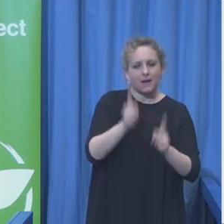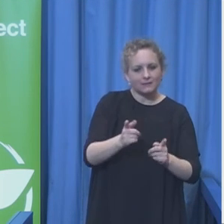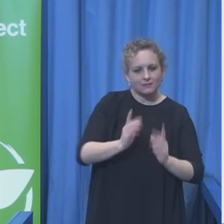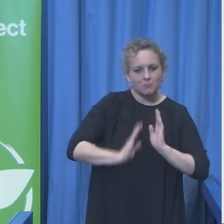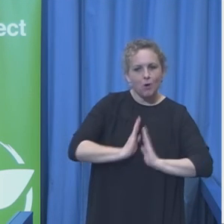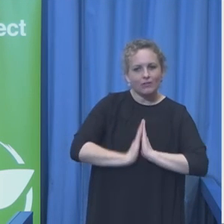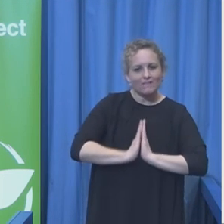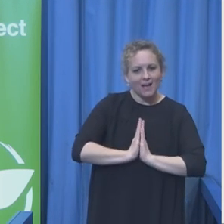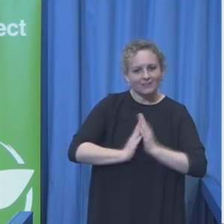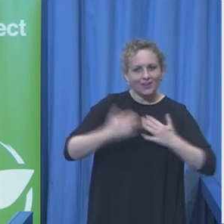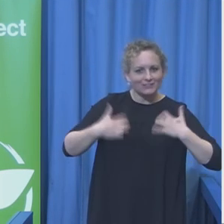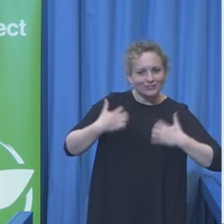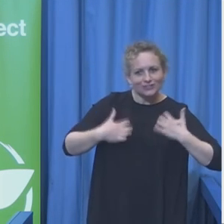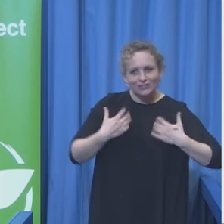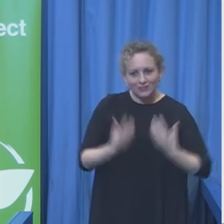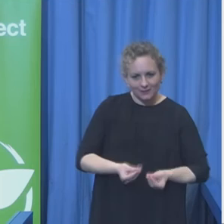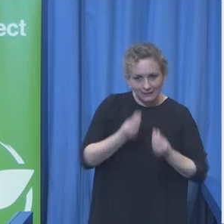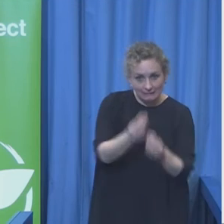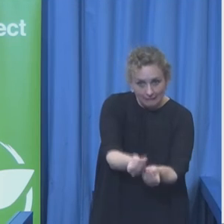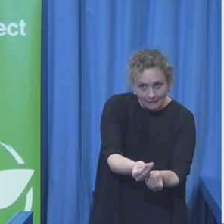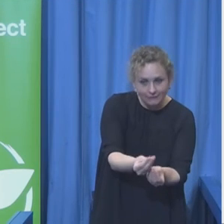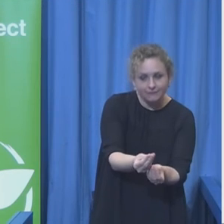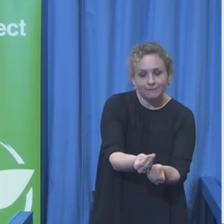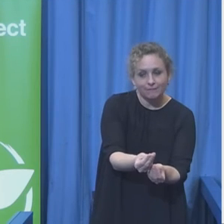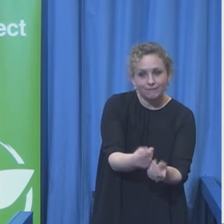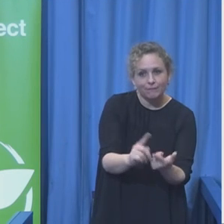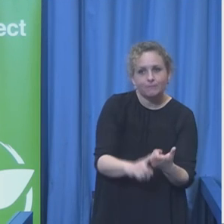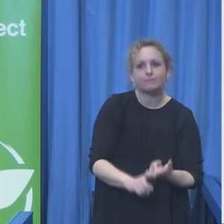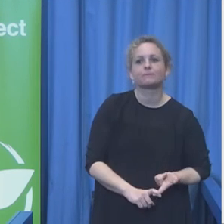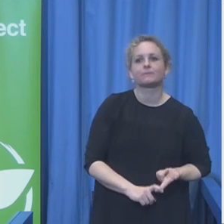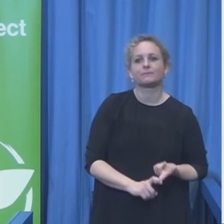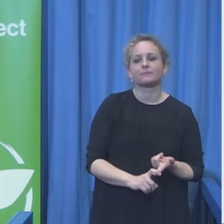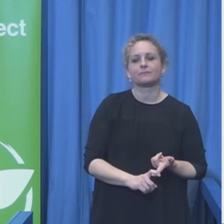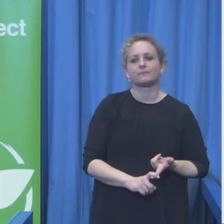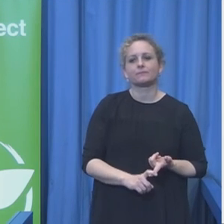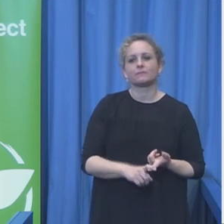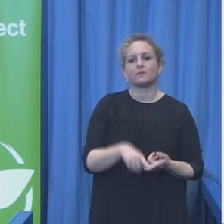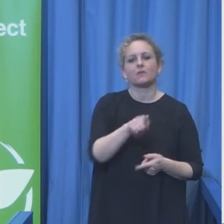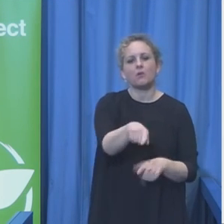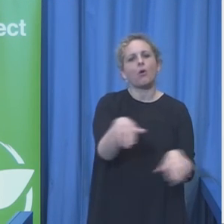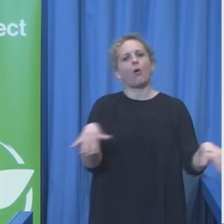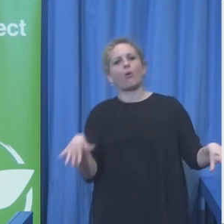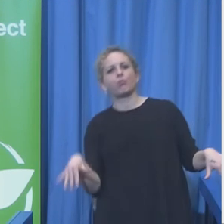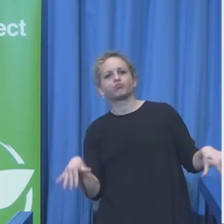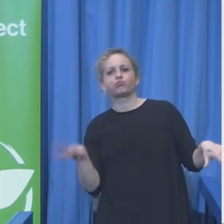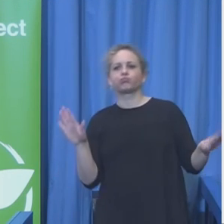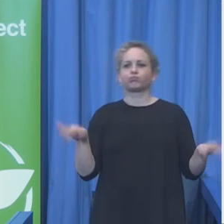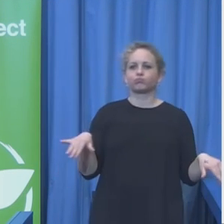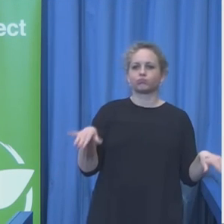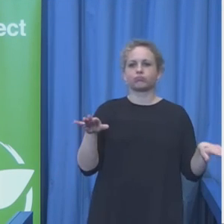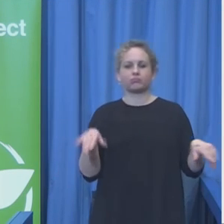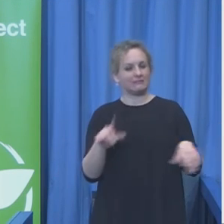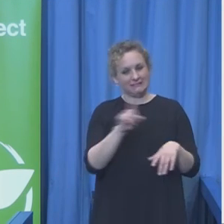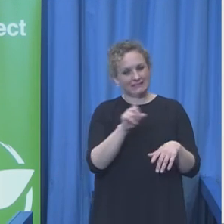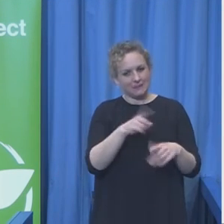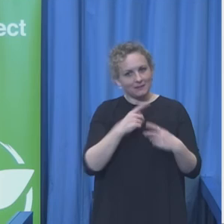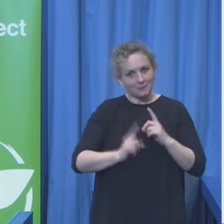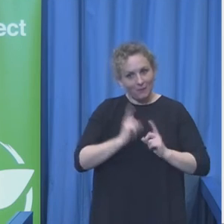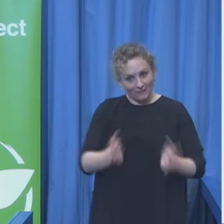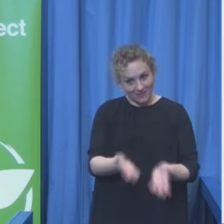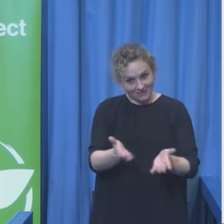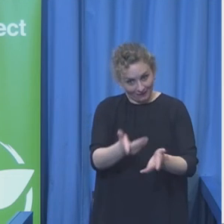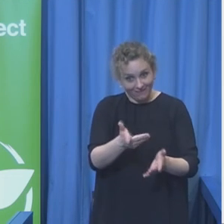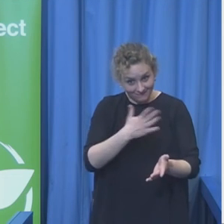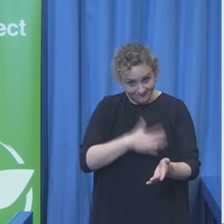I wreszcie po trzecie, konieczne jest przygotowanie i motywacja pracodawcy. And finally, thirdly, employers must